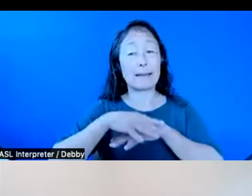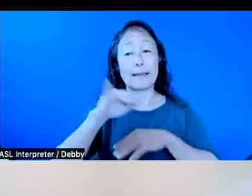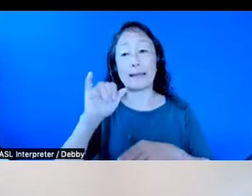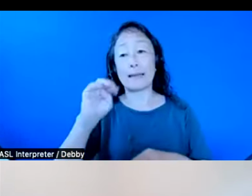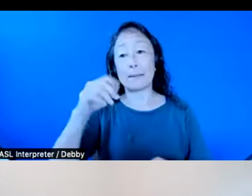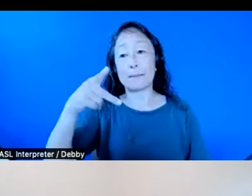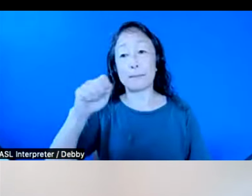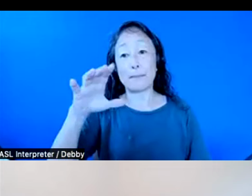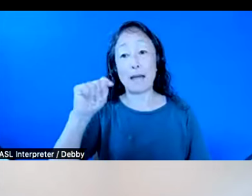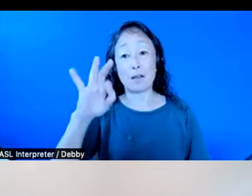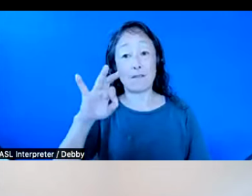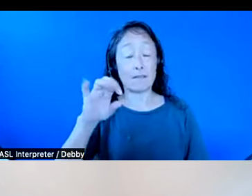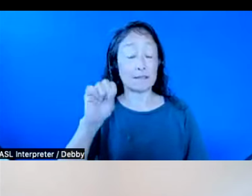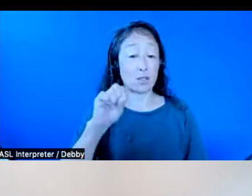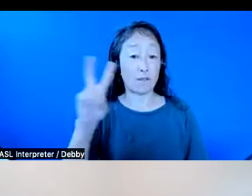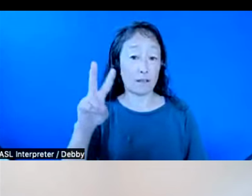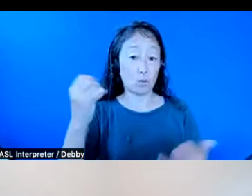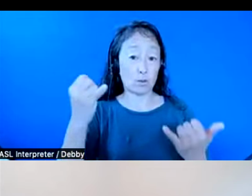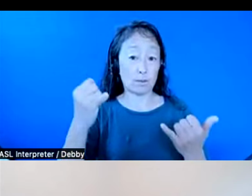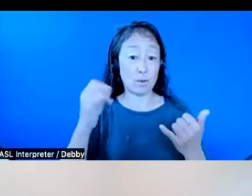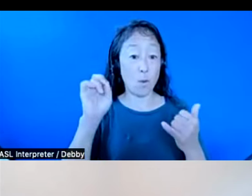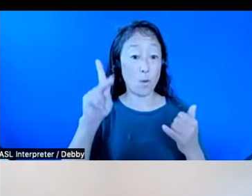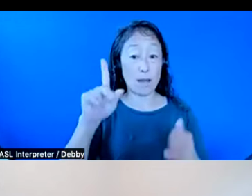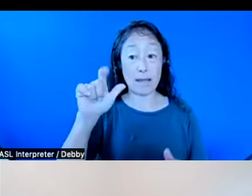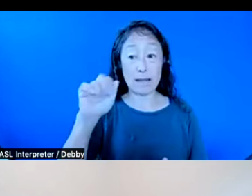Okay, Linda, hand it off to you.